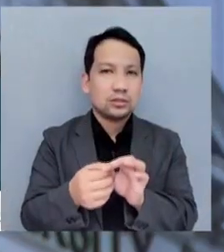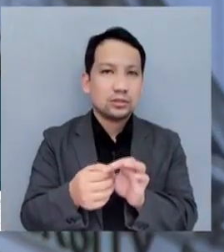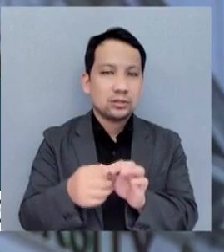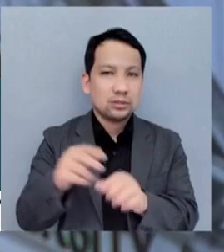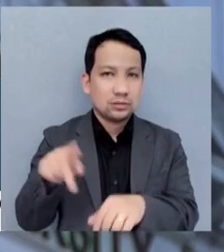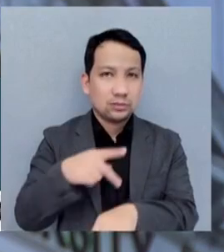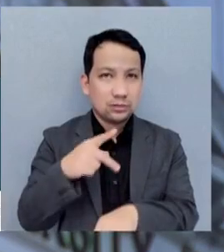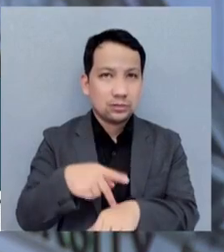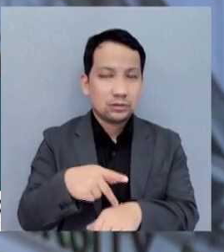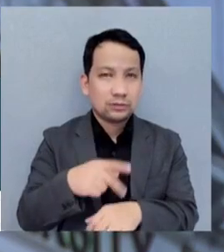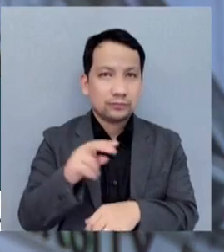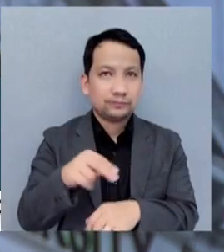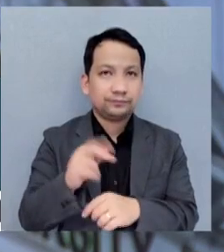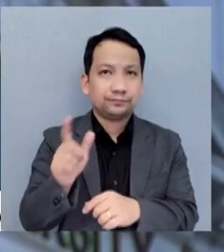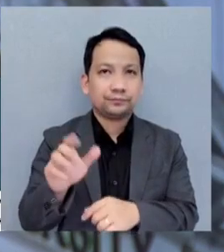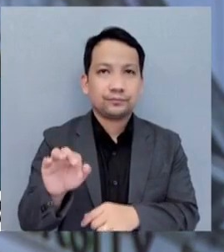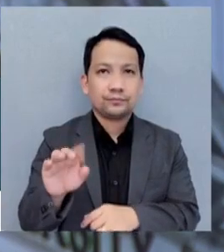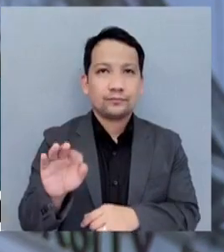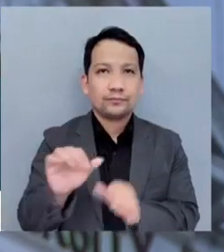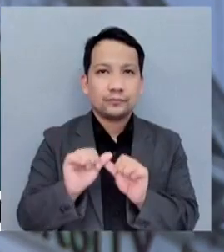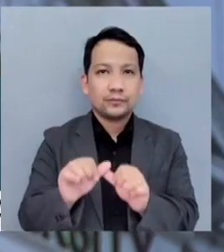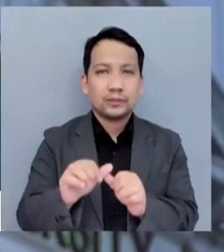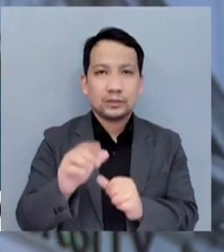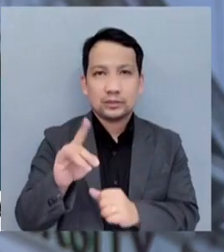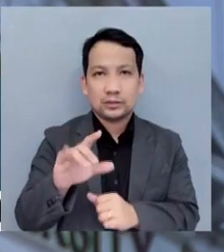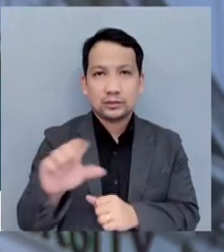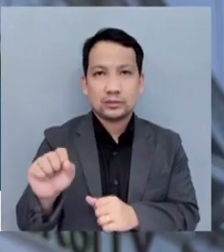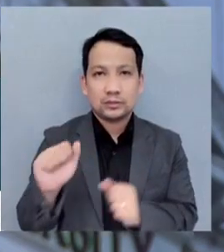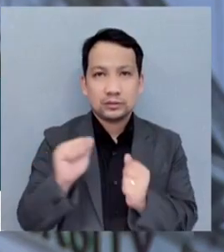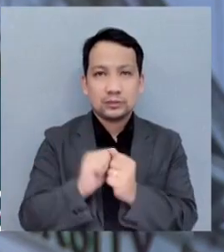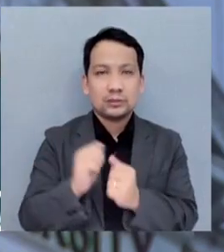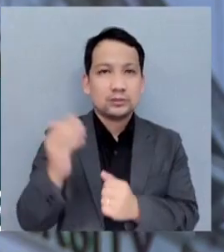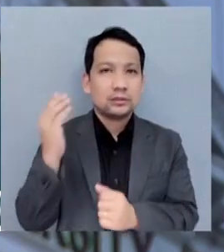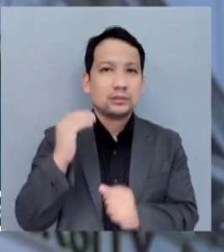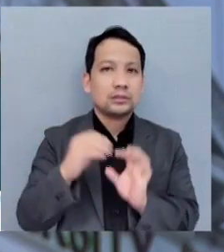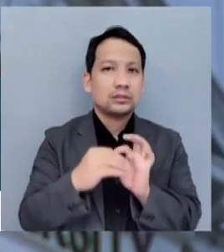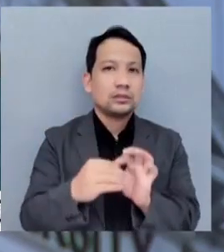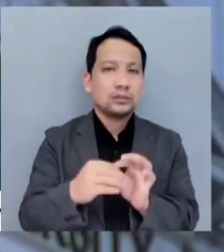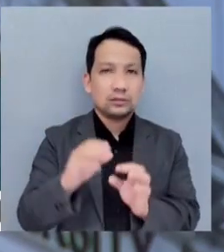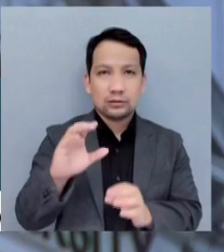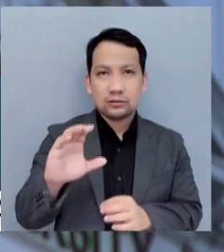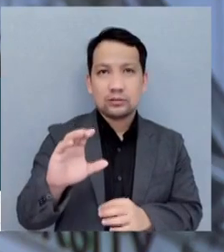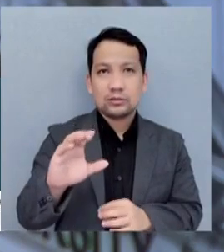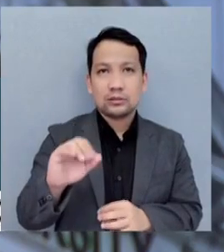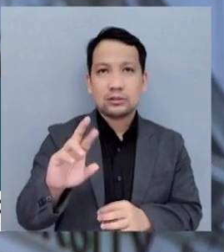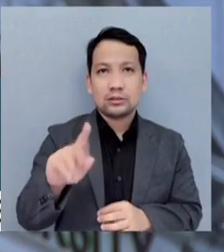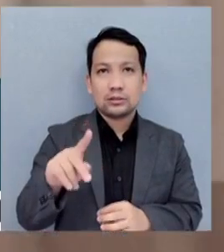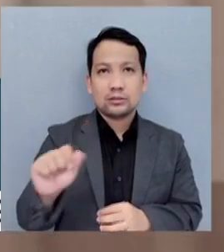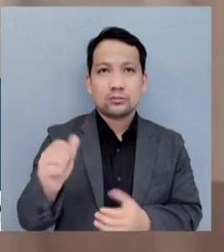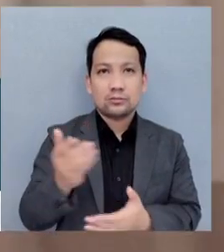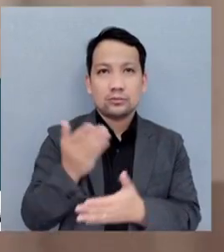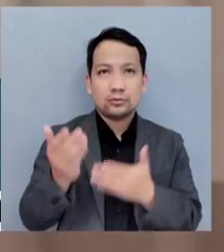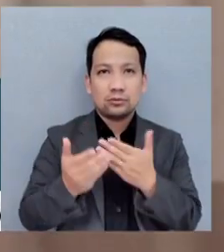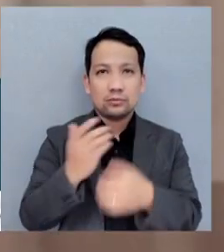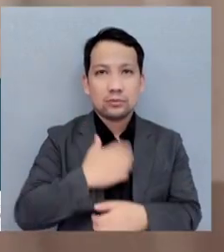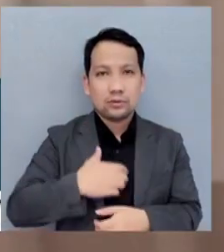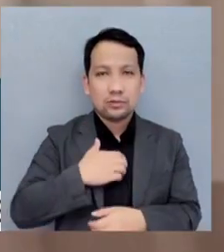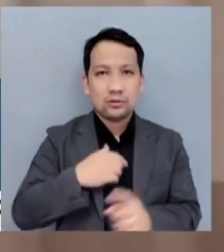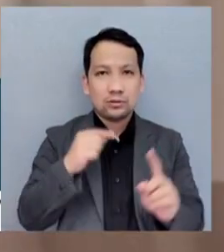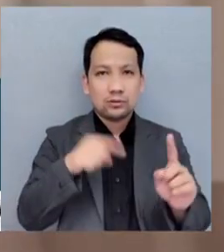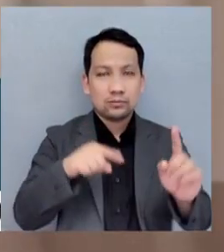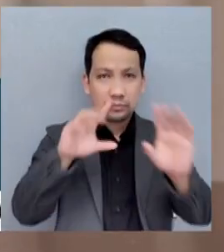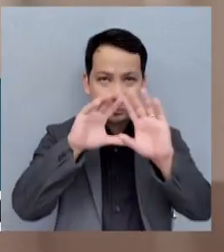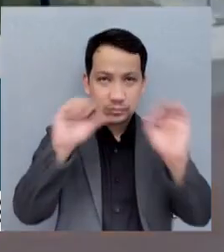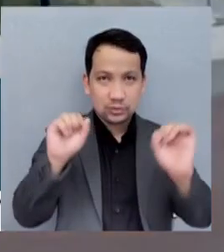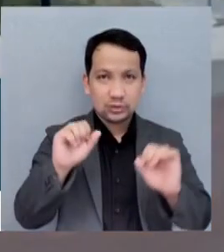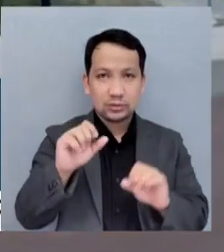interest. In 2019, Del Rosario, along with former Ombudsman Conchita Carpio Morales, filed a complaint against Chinese President